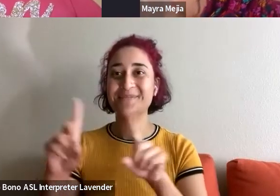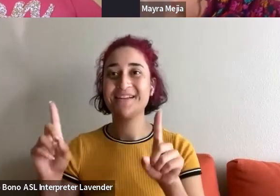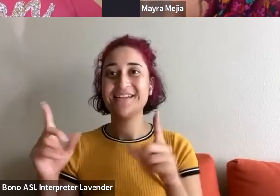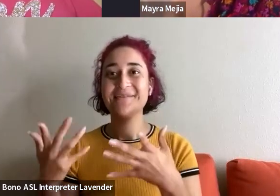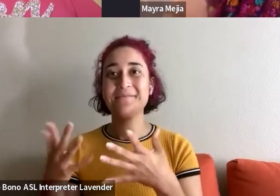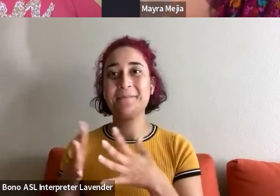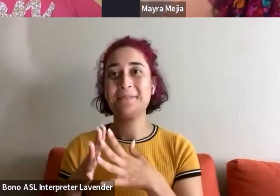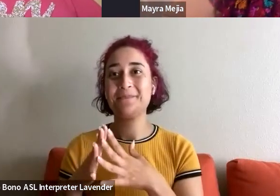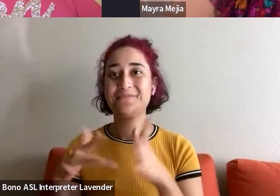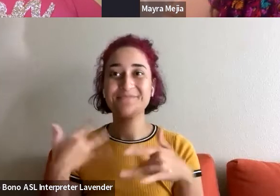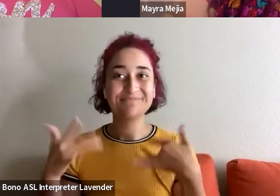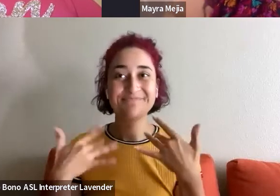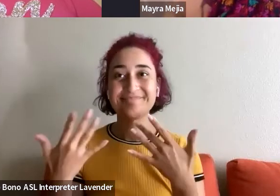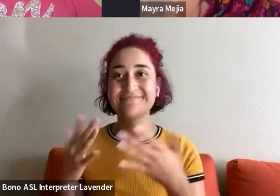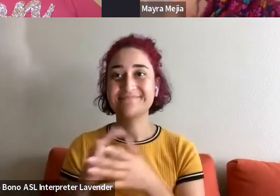exciting.